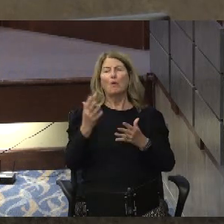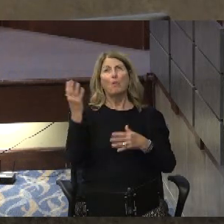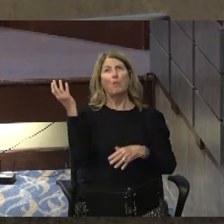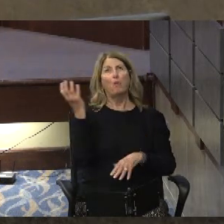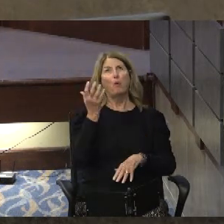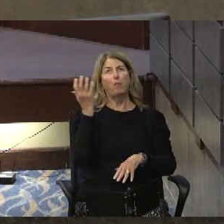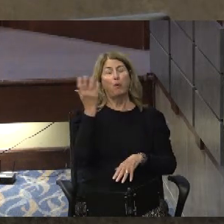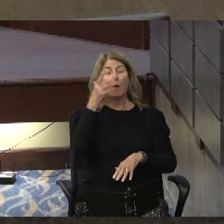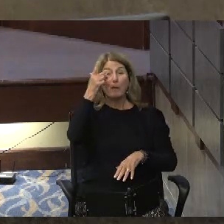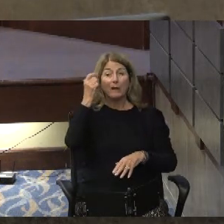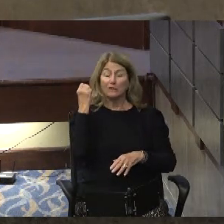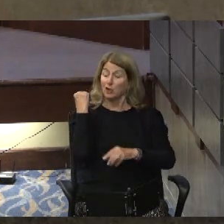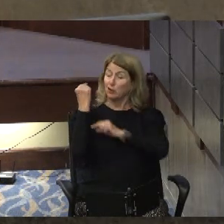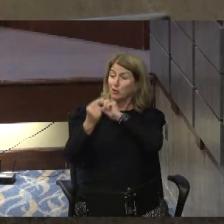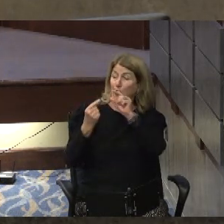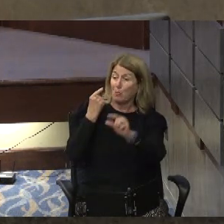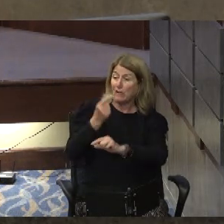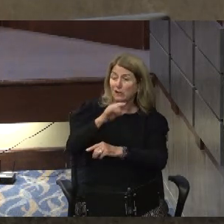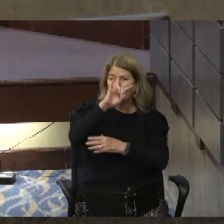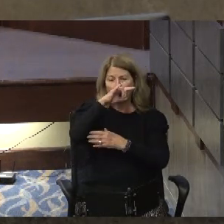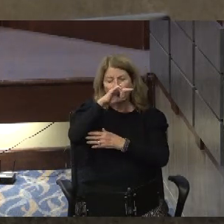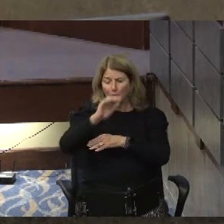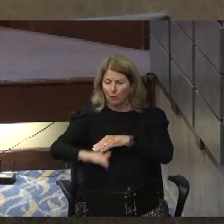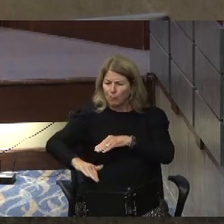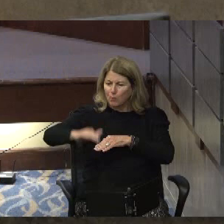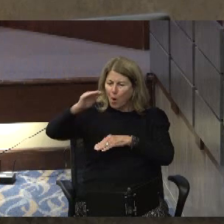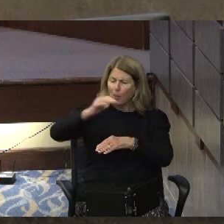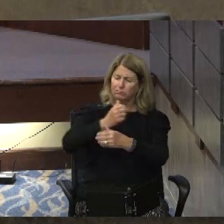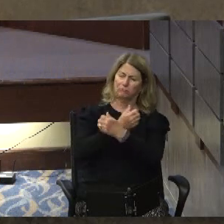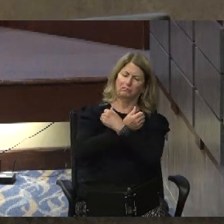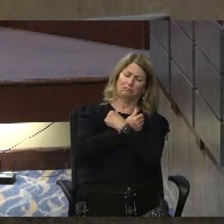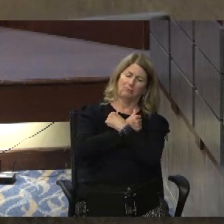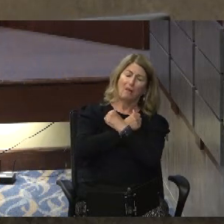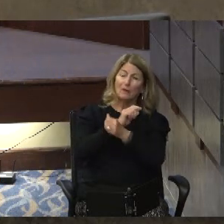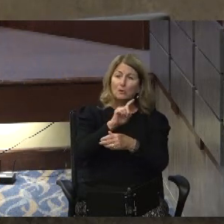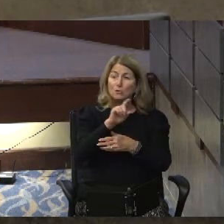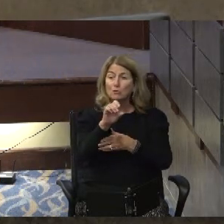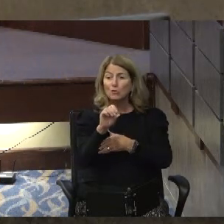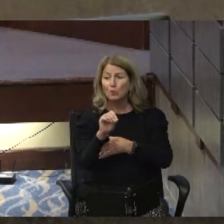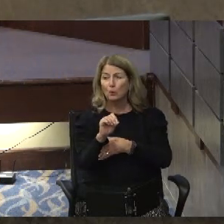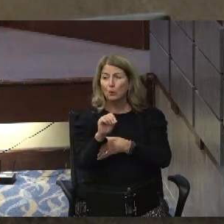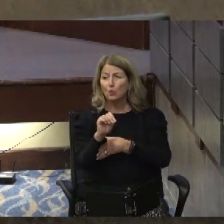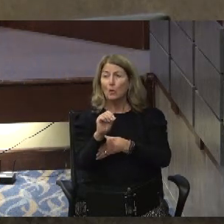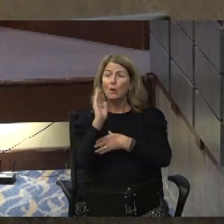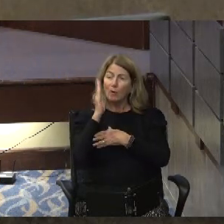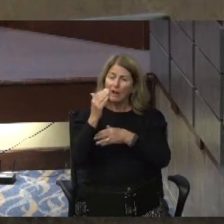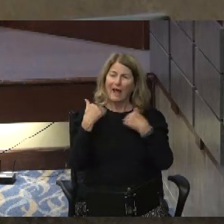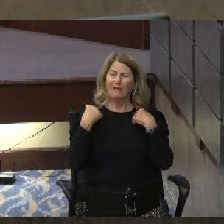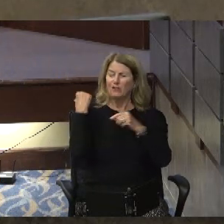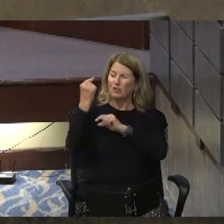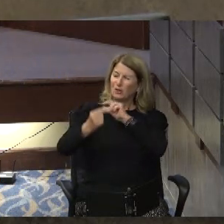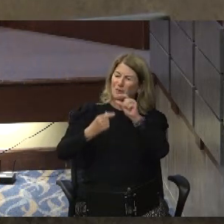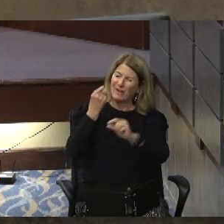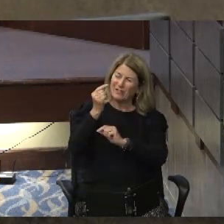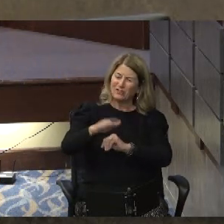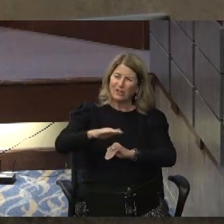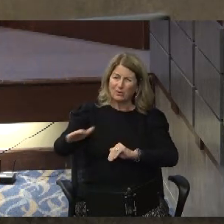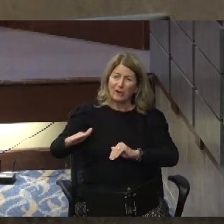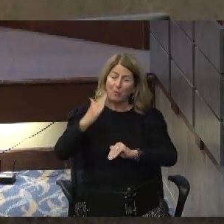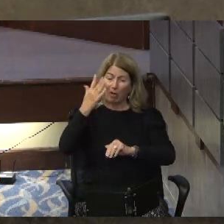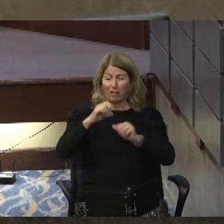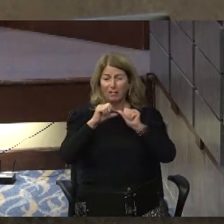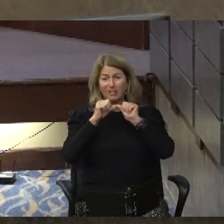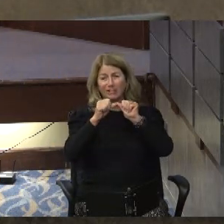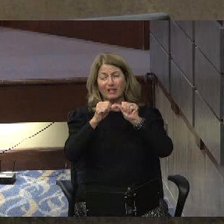there's generations of kids who have grown up loving this zoo, and there will be generations of children that will grow up loving this